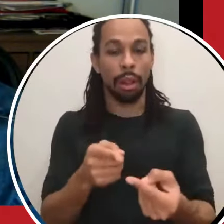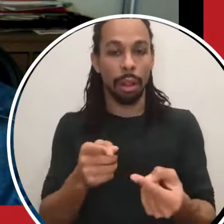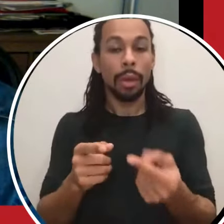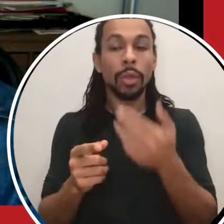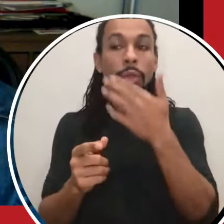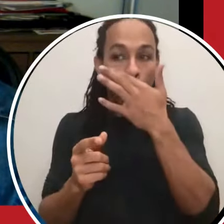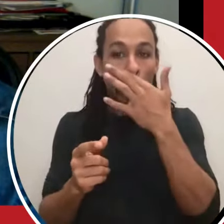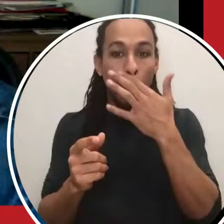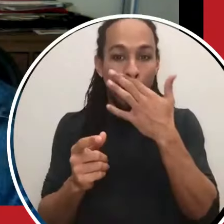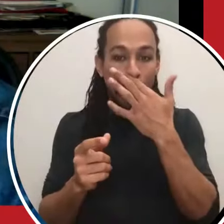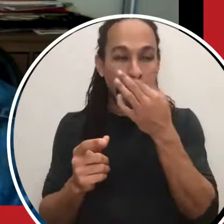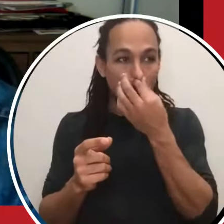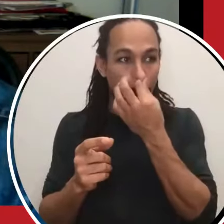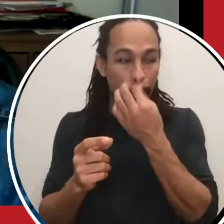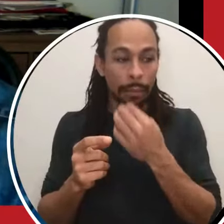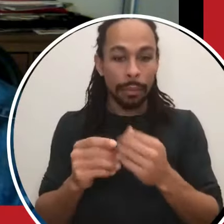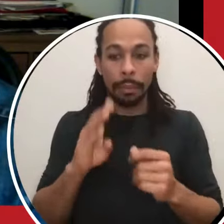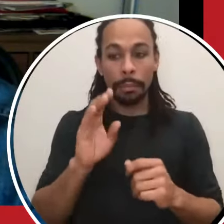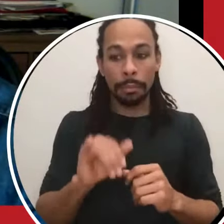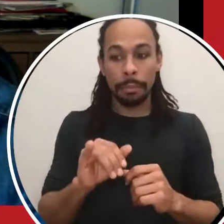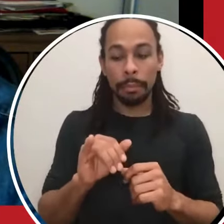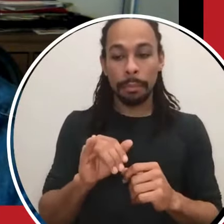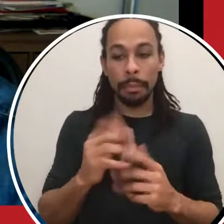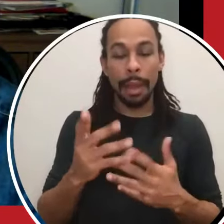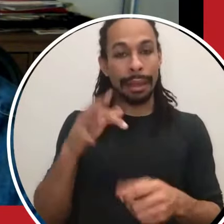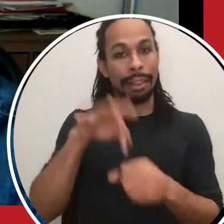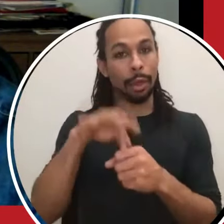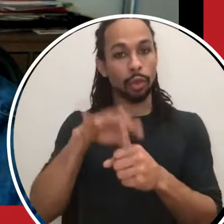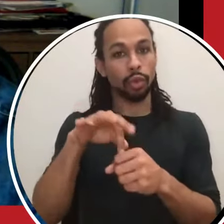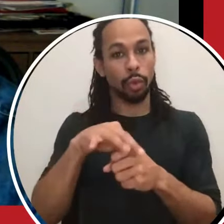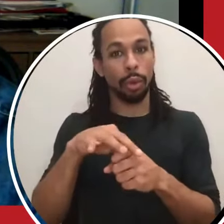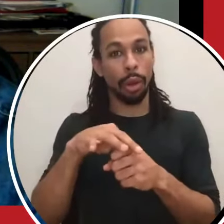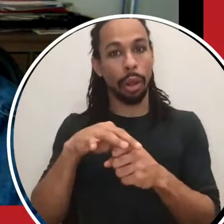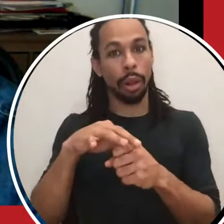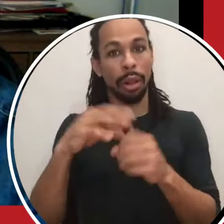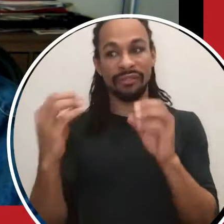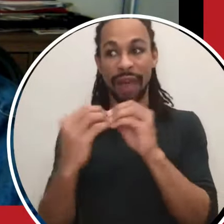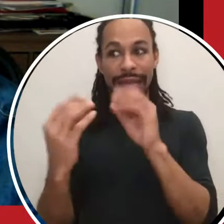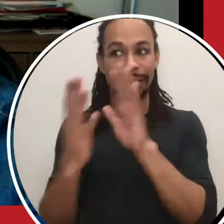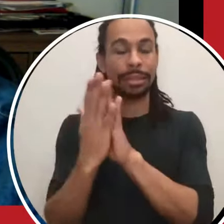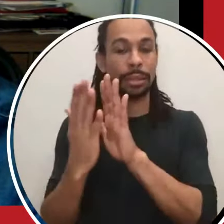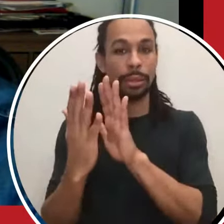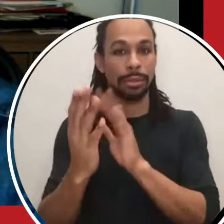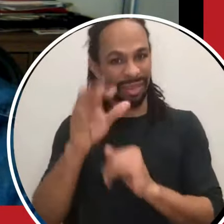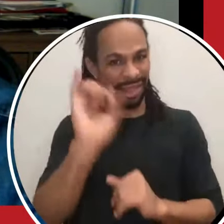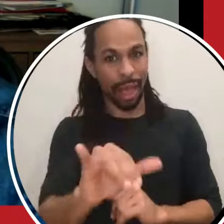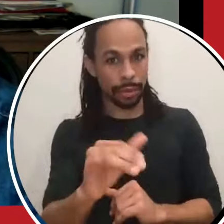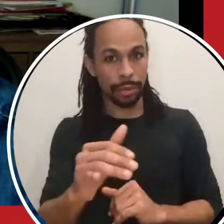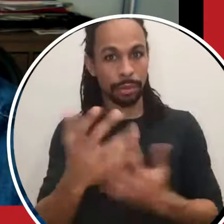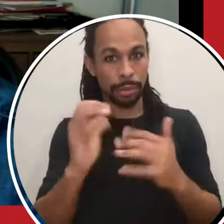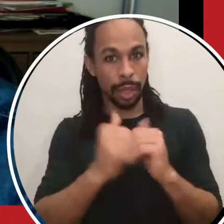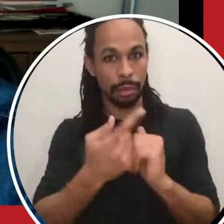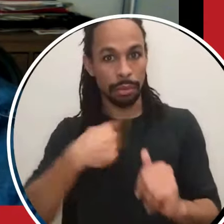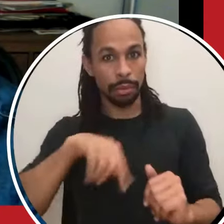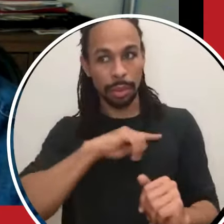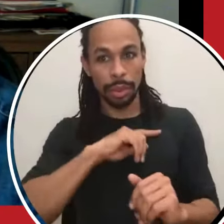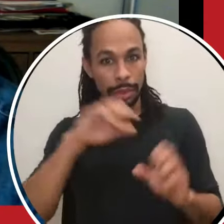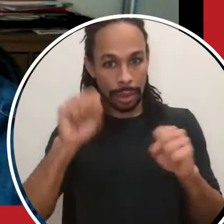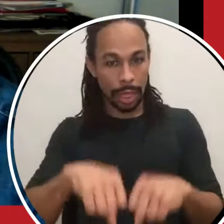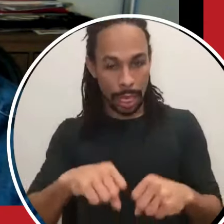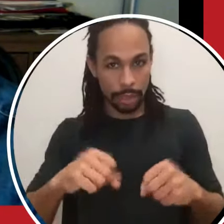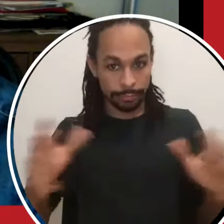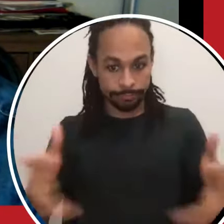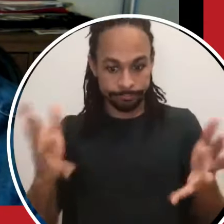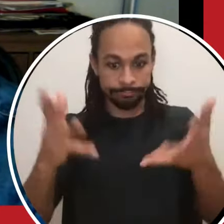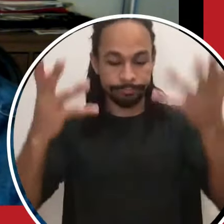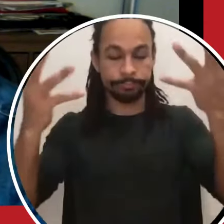fights. But you have the opportunity in engaging in these electoral fights to agitate, to propagandize, to